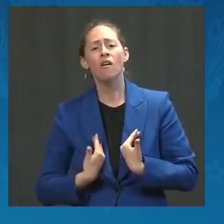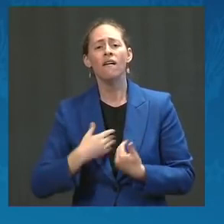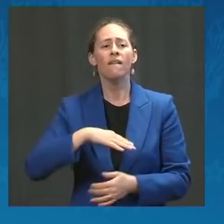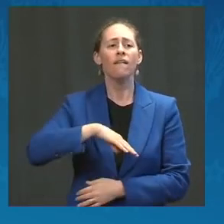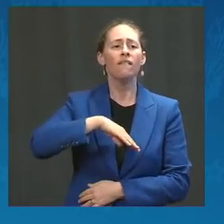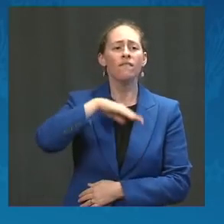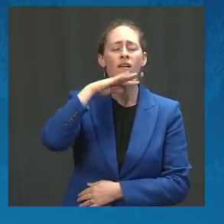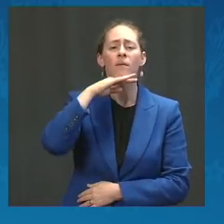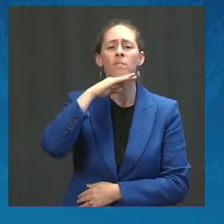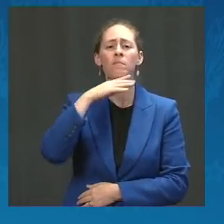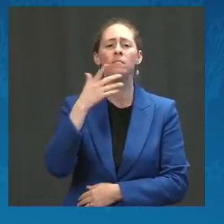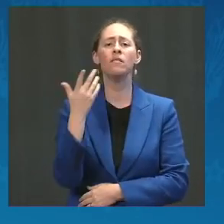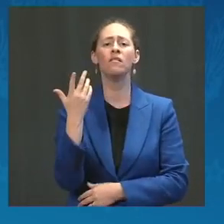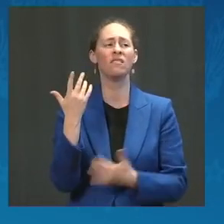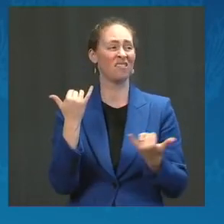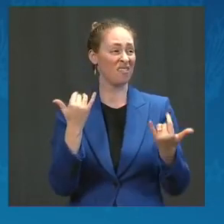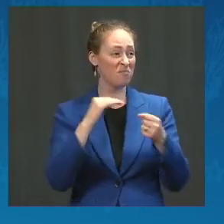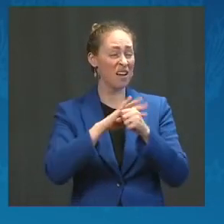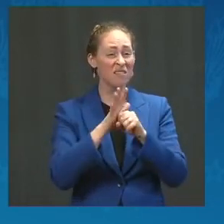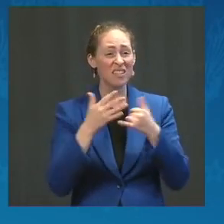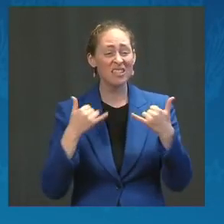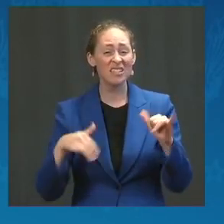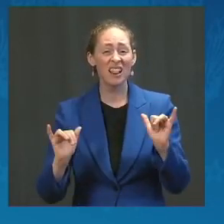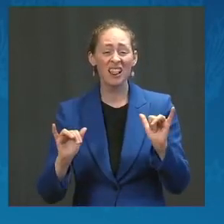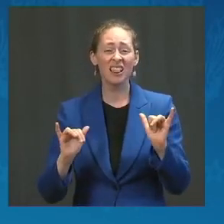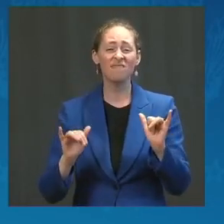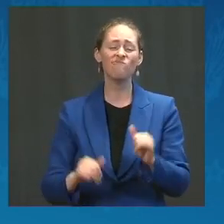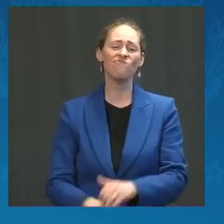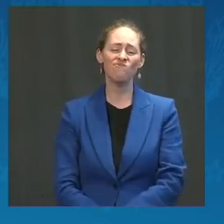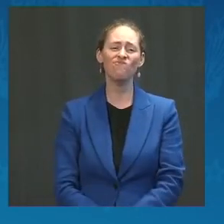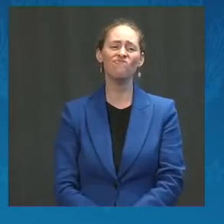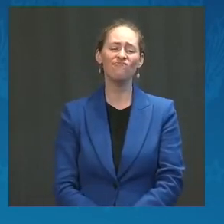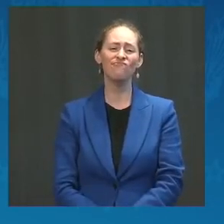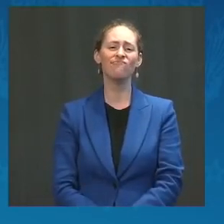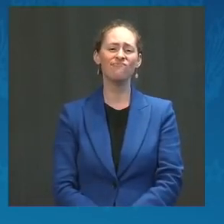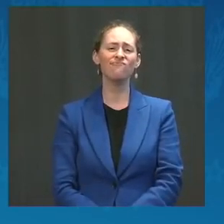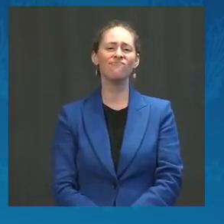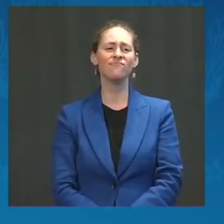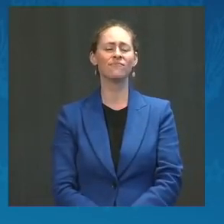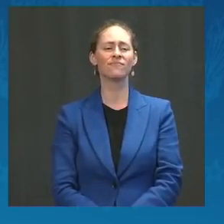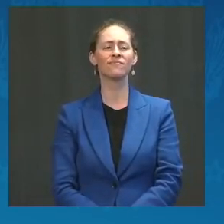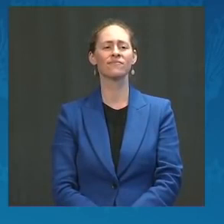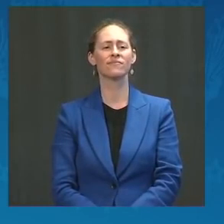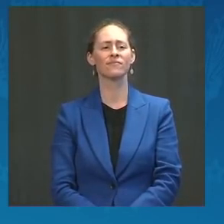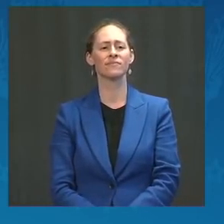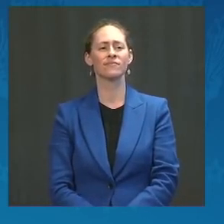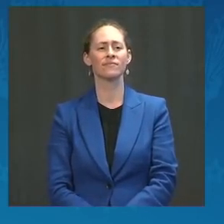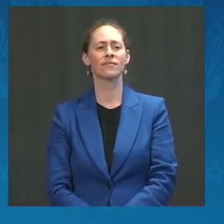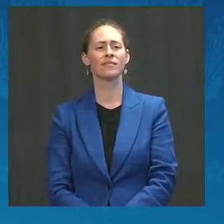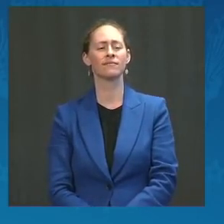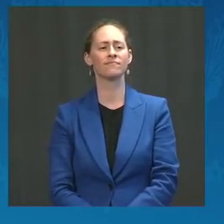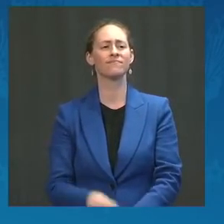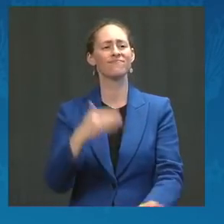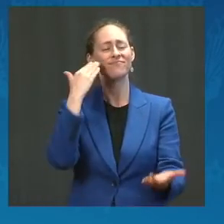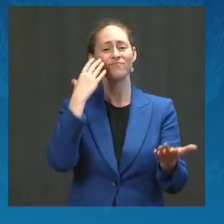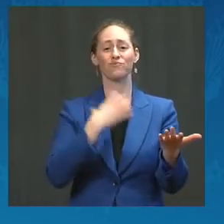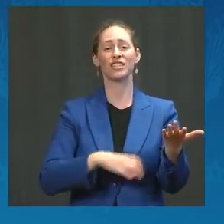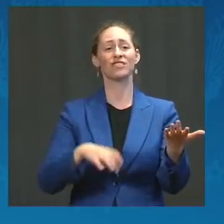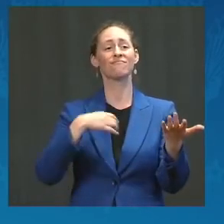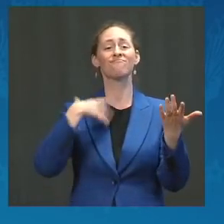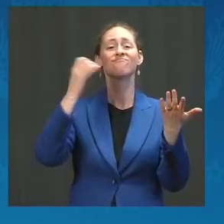And I know we hope this would be a simple, straightforward line without problems or new